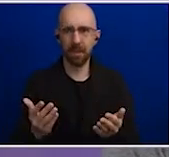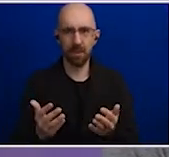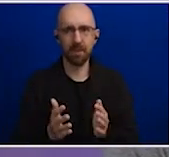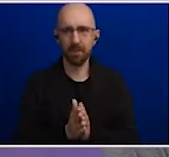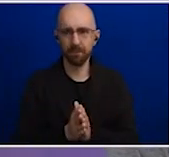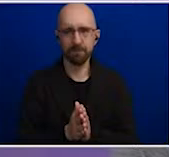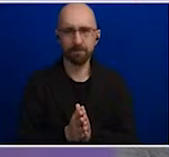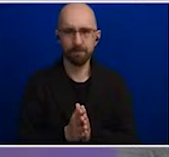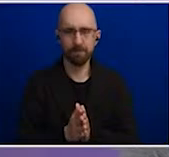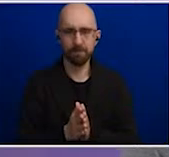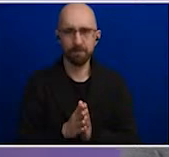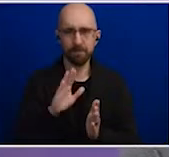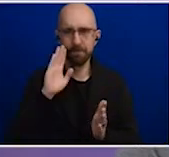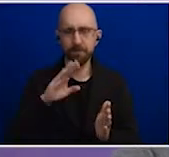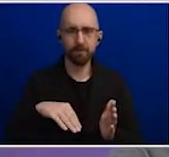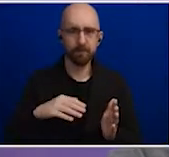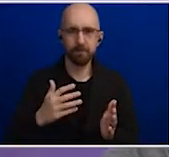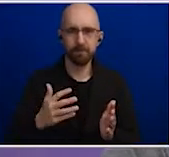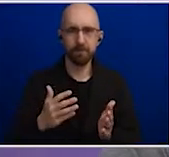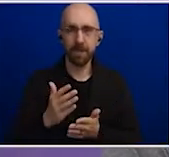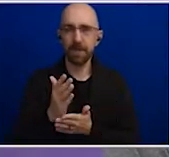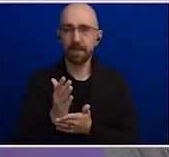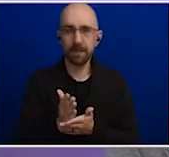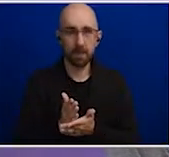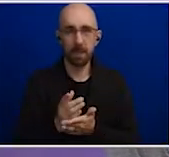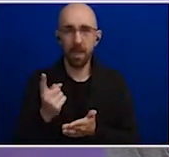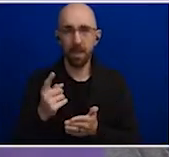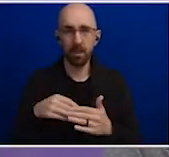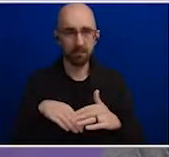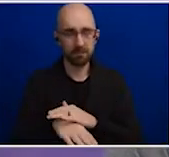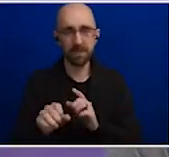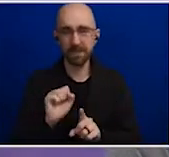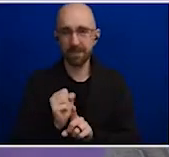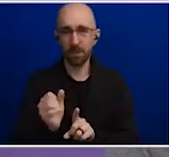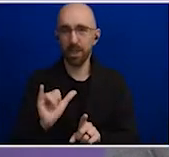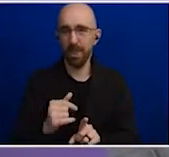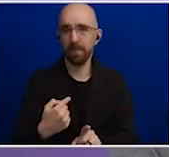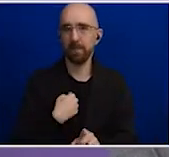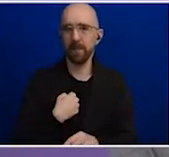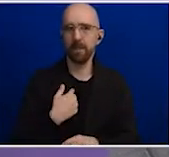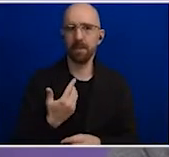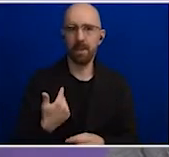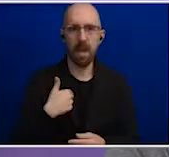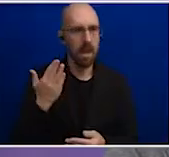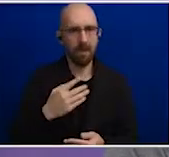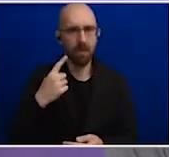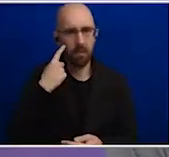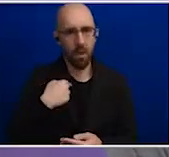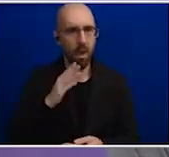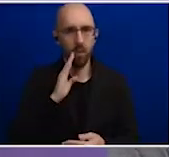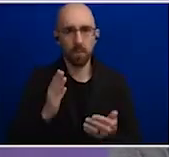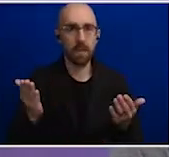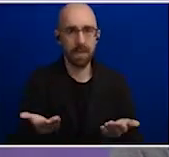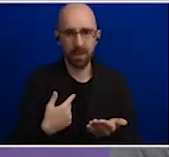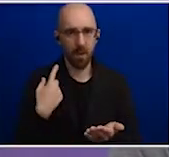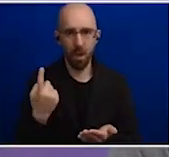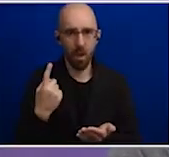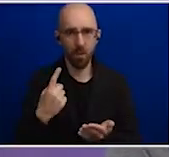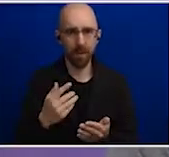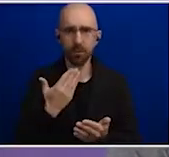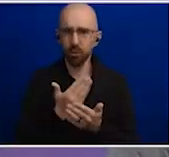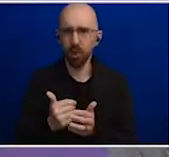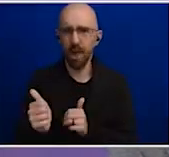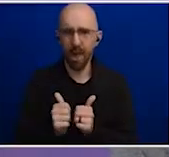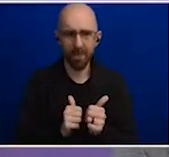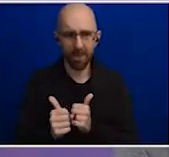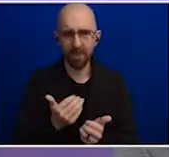You know, someone that's going into a situation like me, I never thought I was going to be here. I was always a great athlete, you know, my whole life